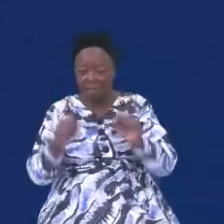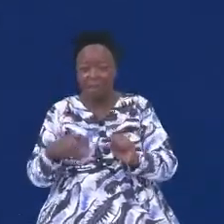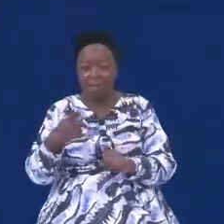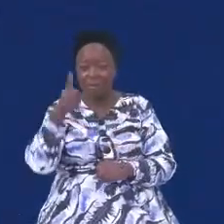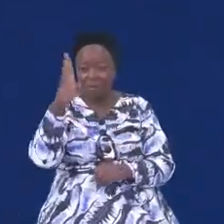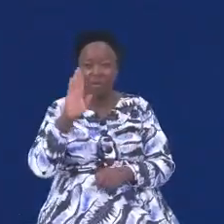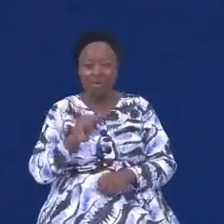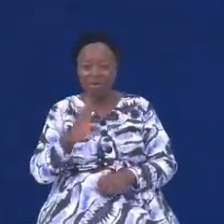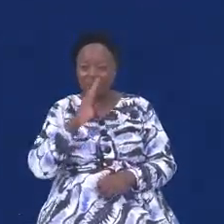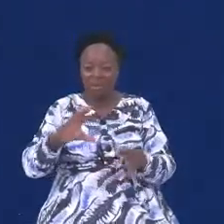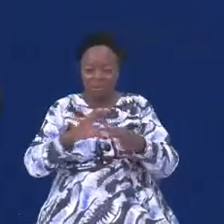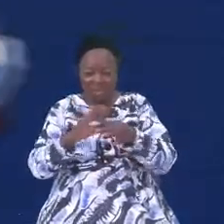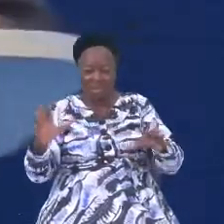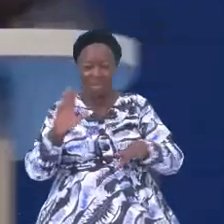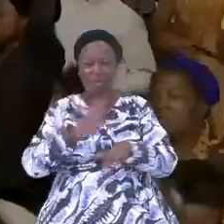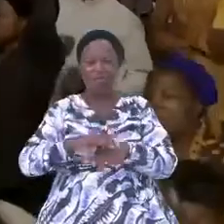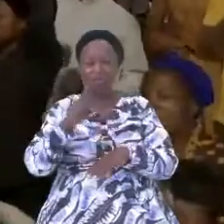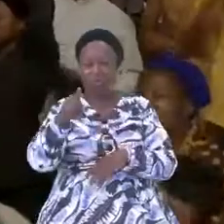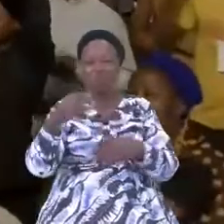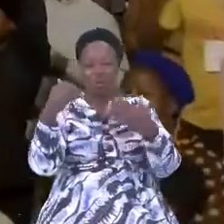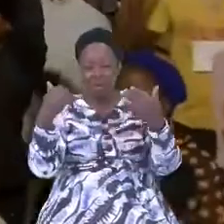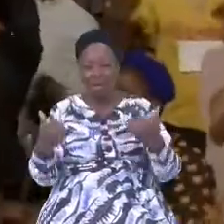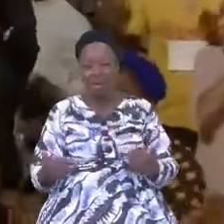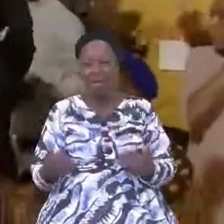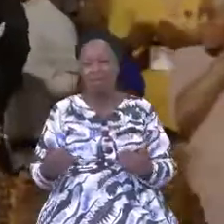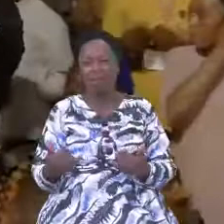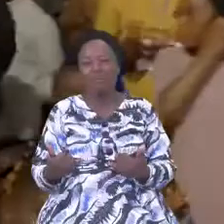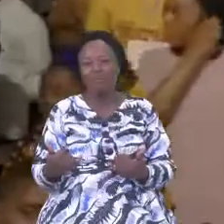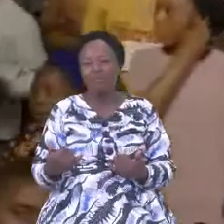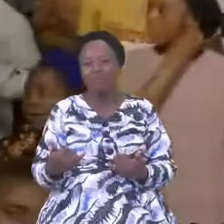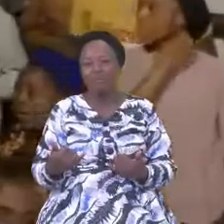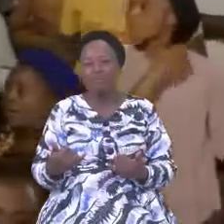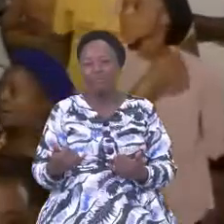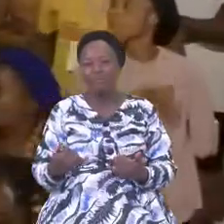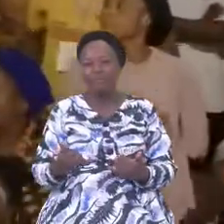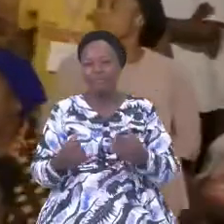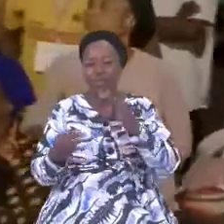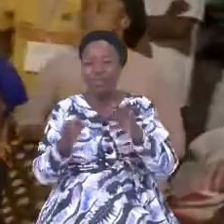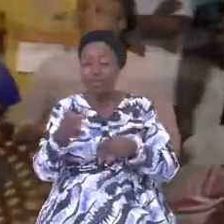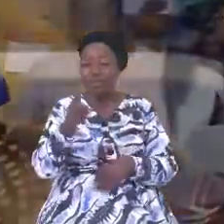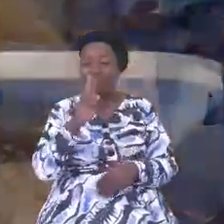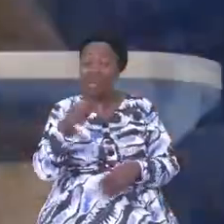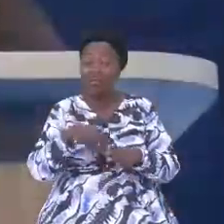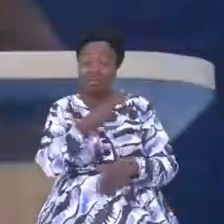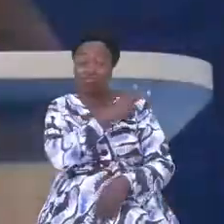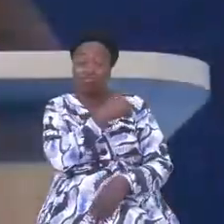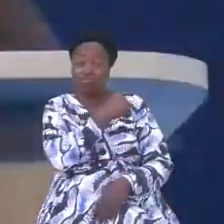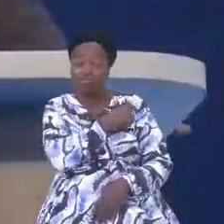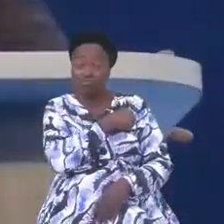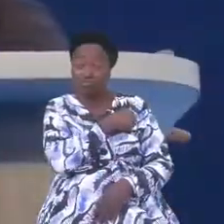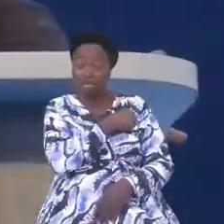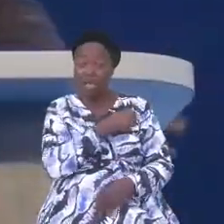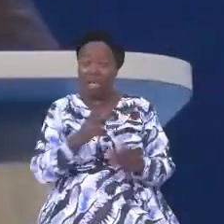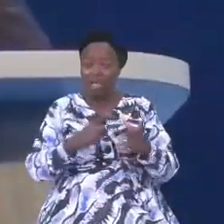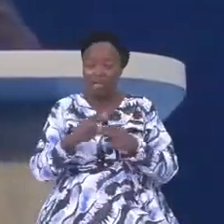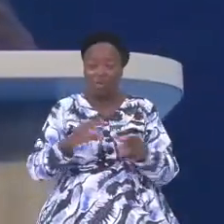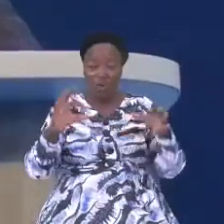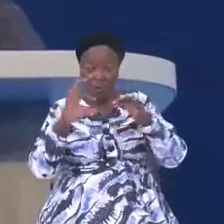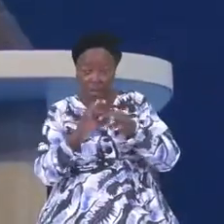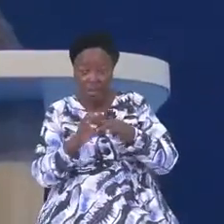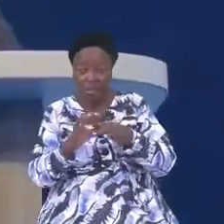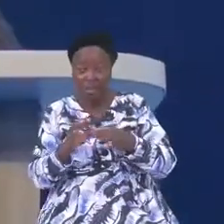to be released on you now. Yeah. If you're in the hospital and you are